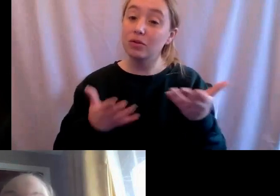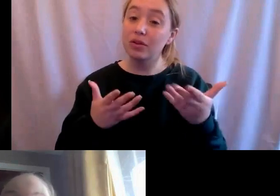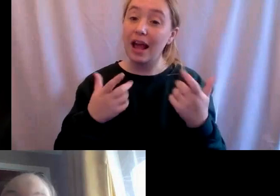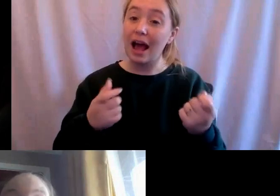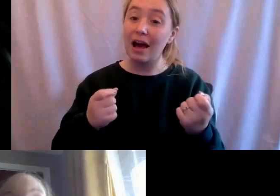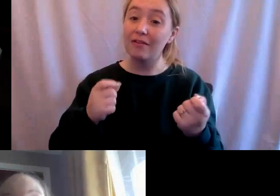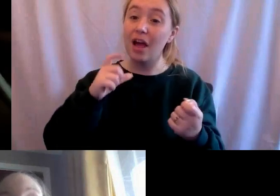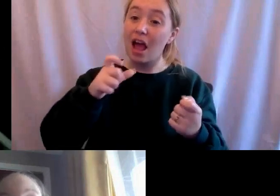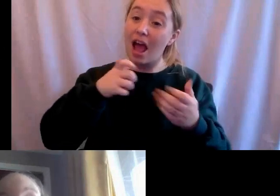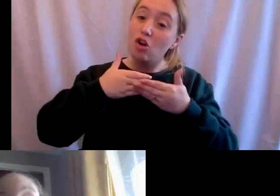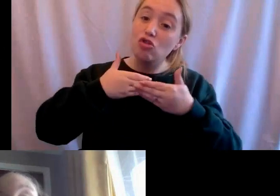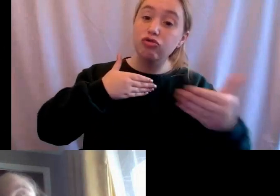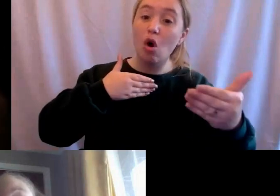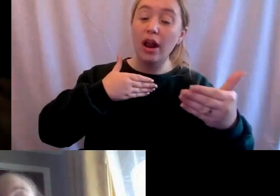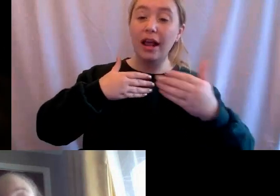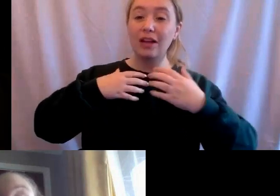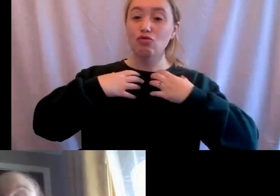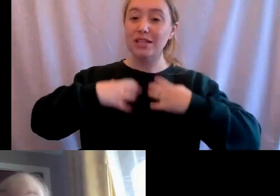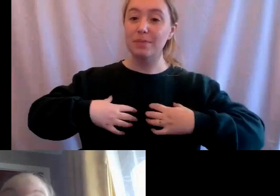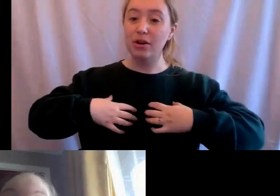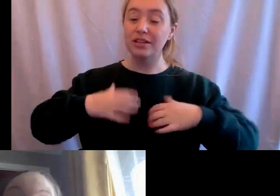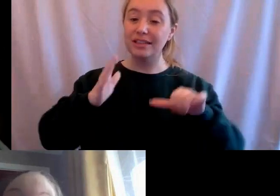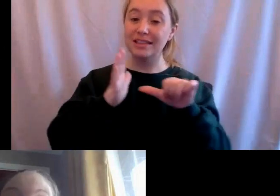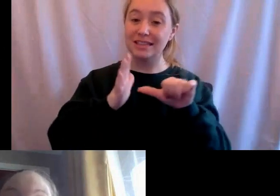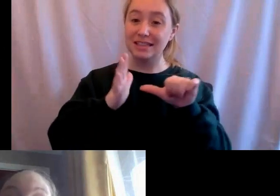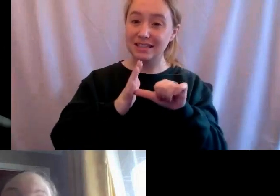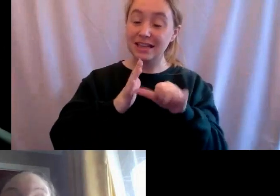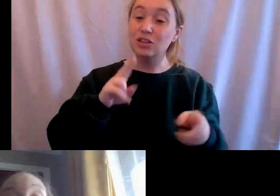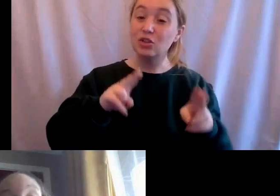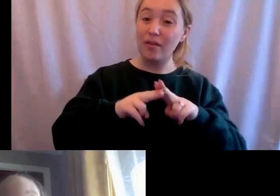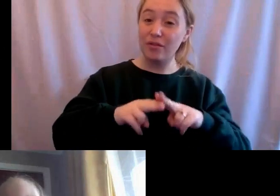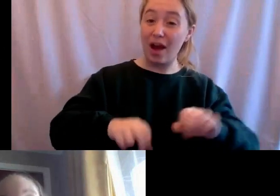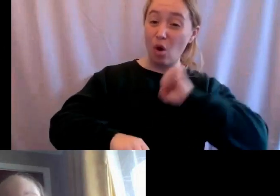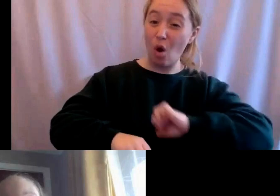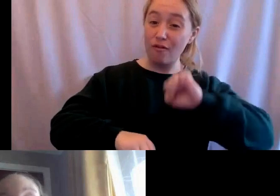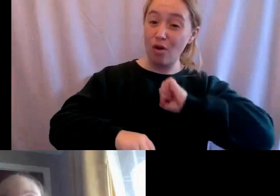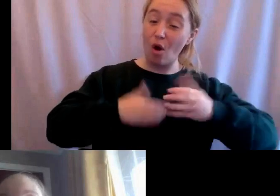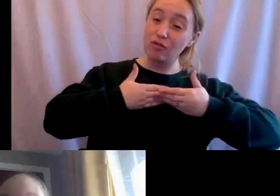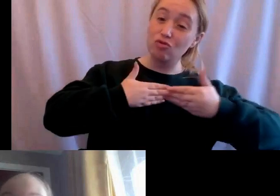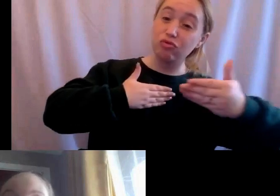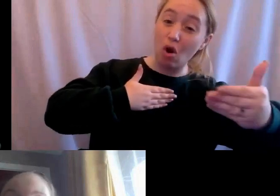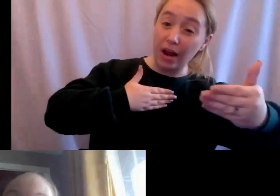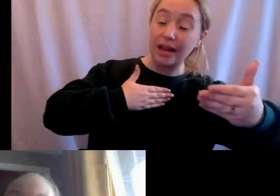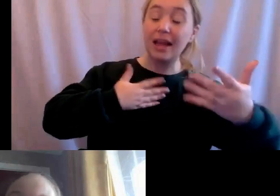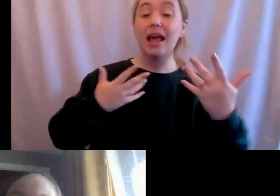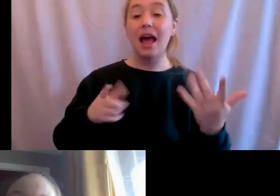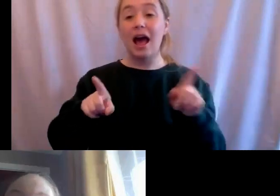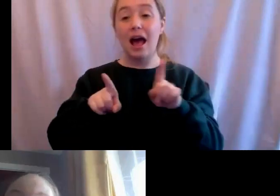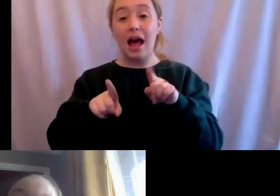And unfortunately, a chronic cough and pelvic floor problems go hand in hand because of that constant pressure down